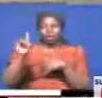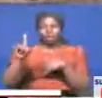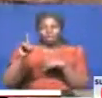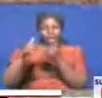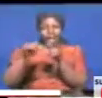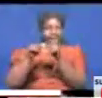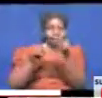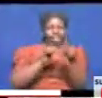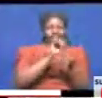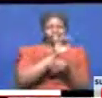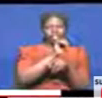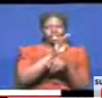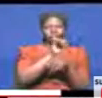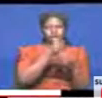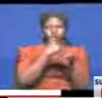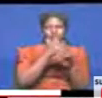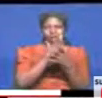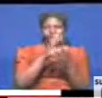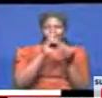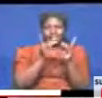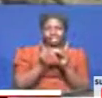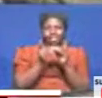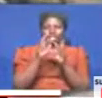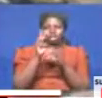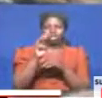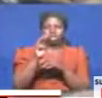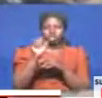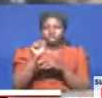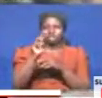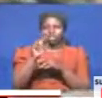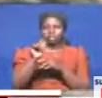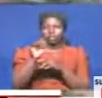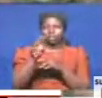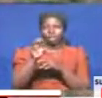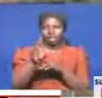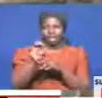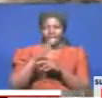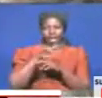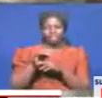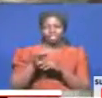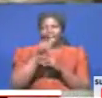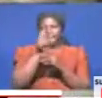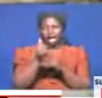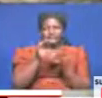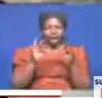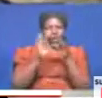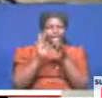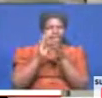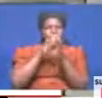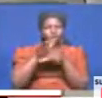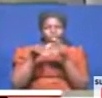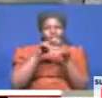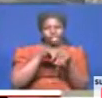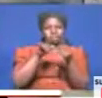ensure data, software and applications are never at risk of disconnection. In addition, the data center has a